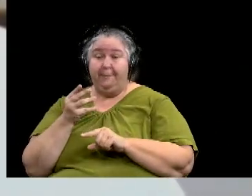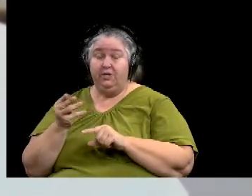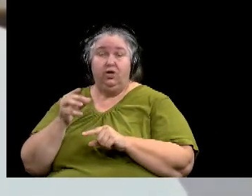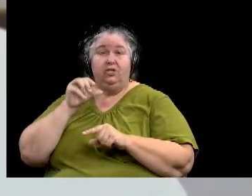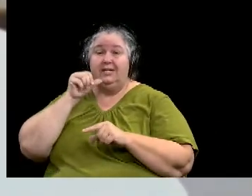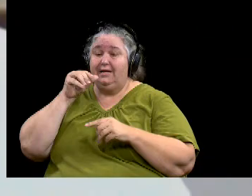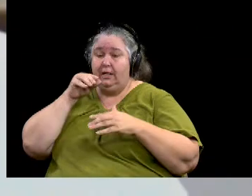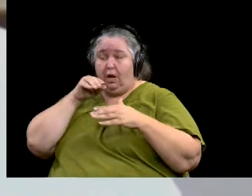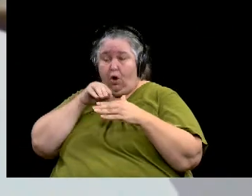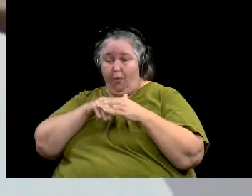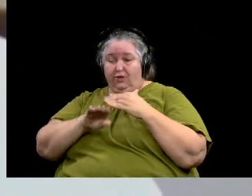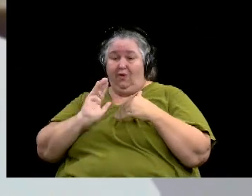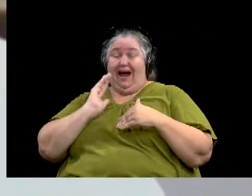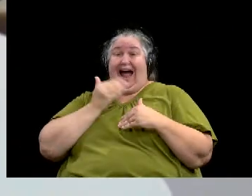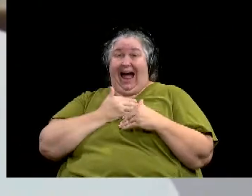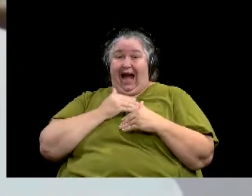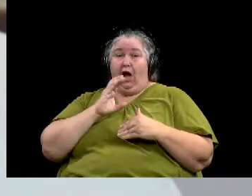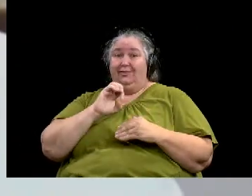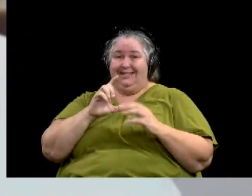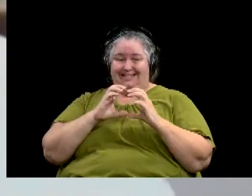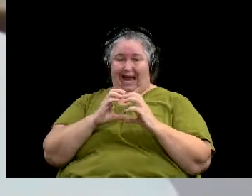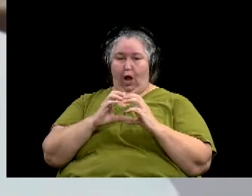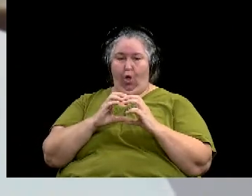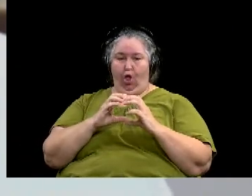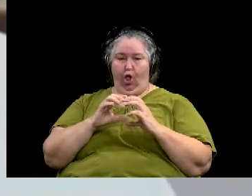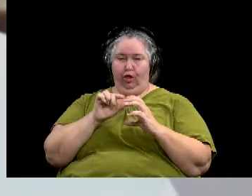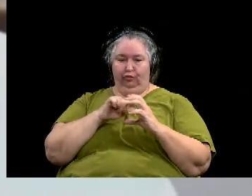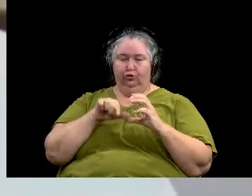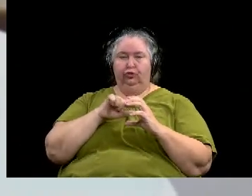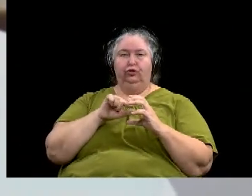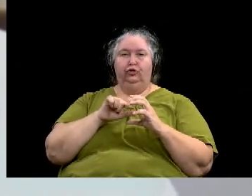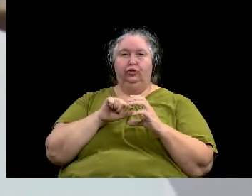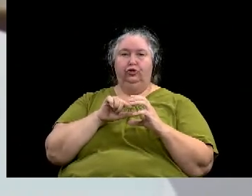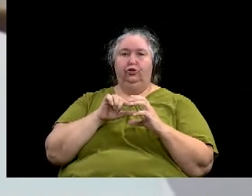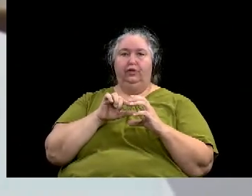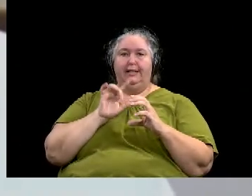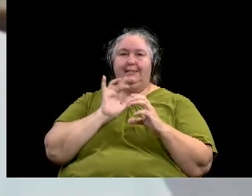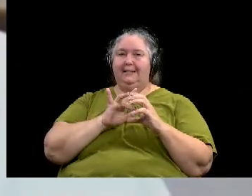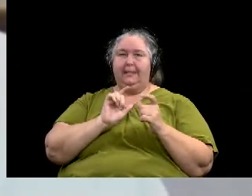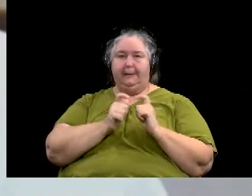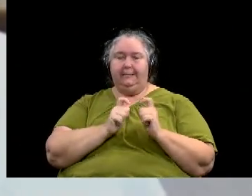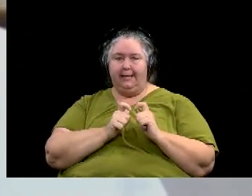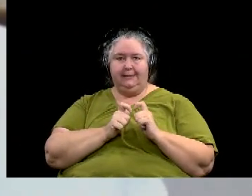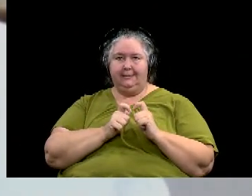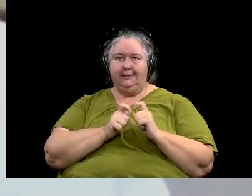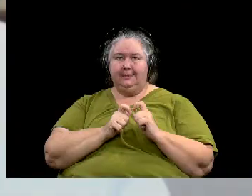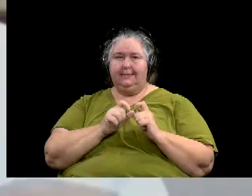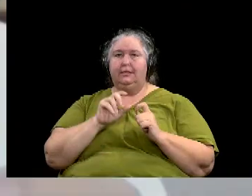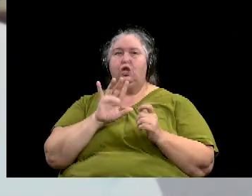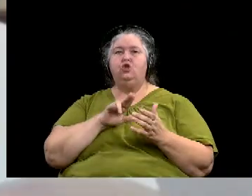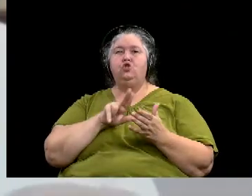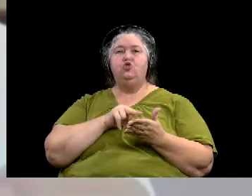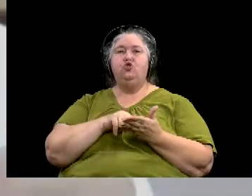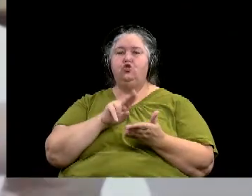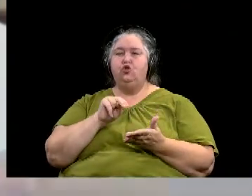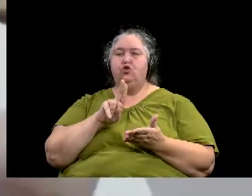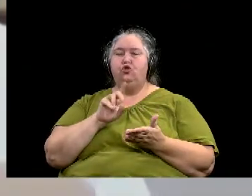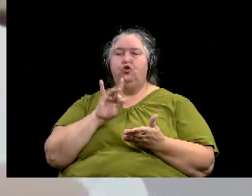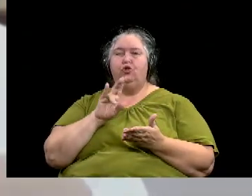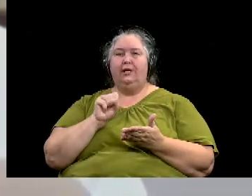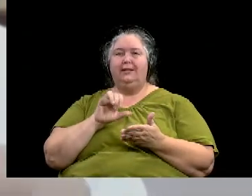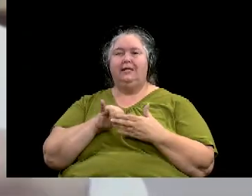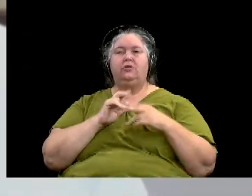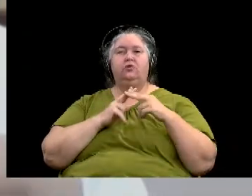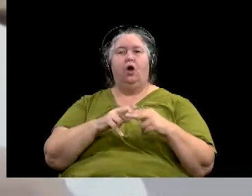blueprint vault. So it never gets into the cell nucleus where we hold our genetic code. It's a short-lived,